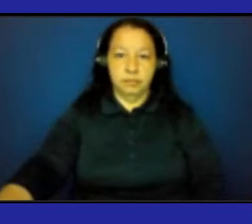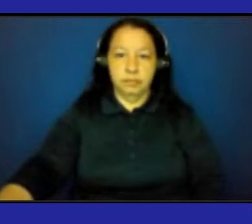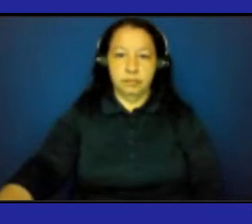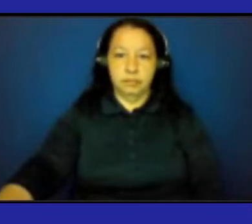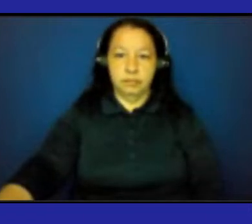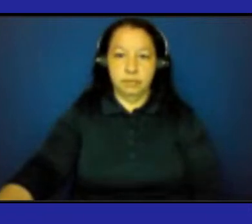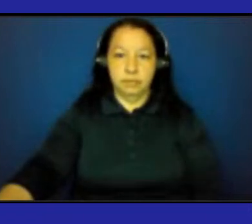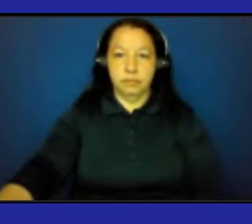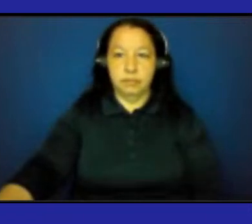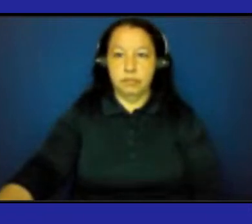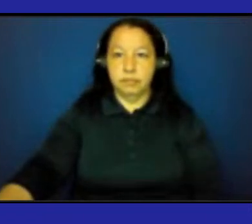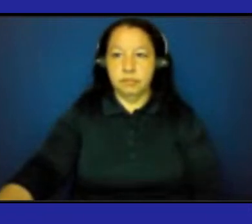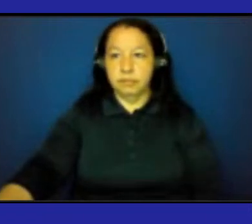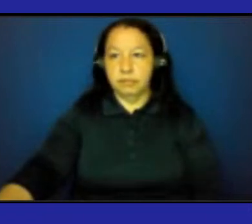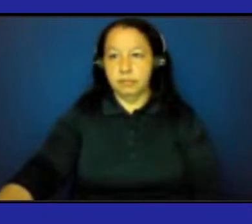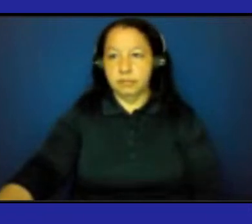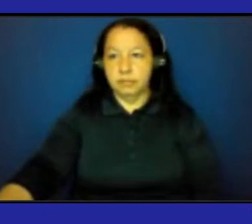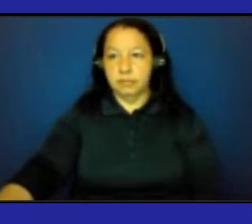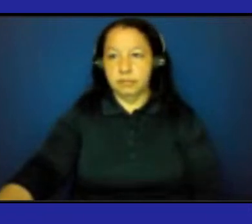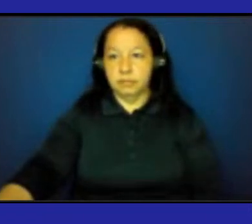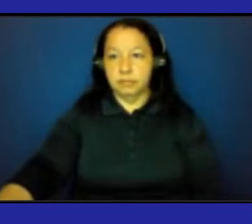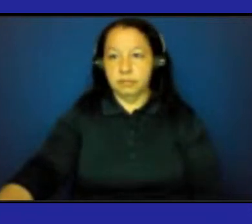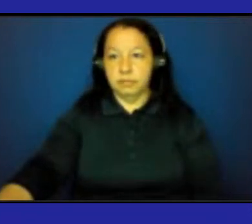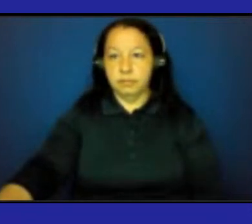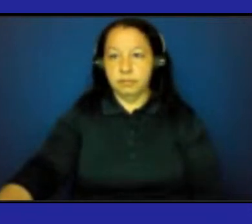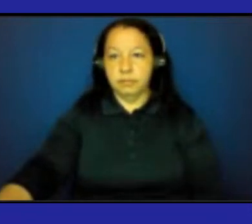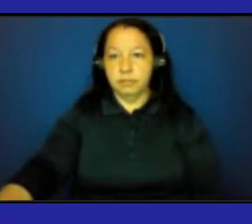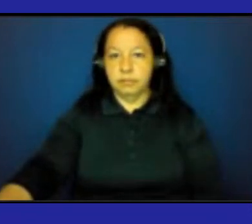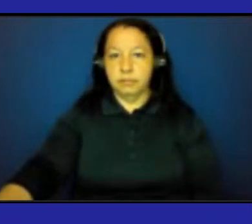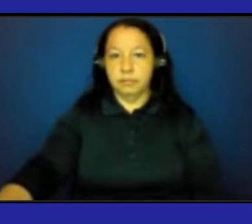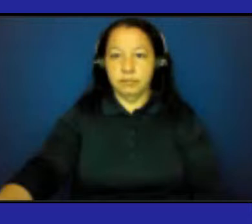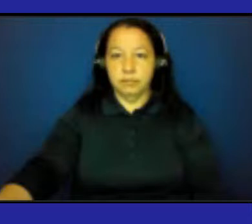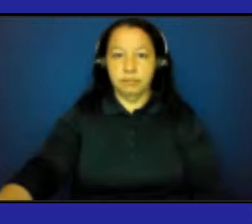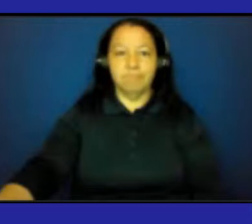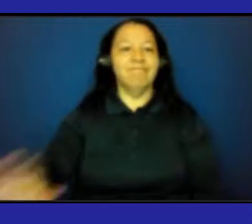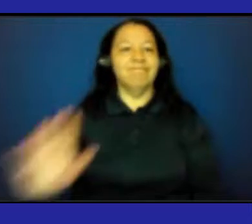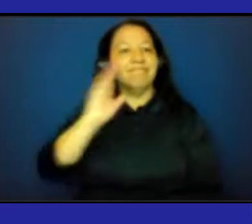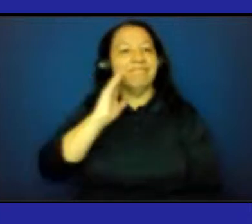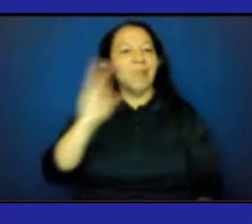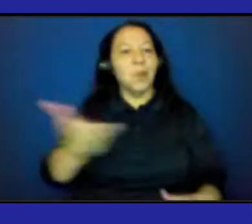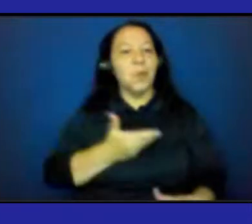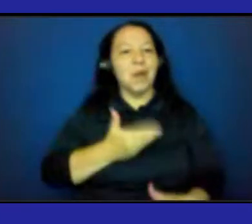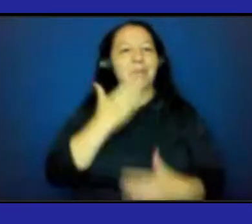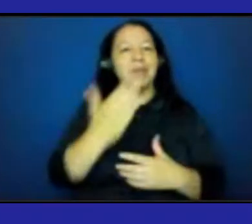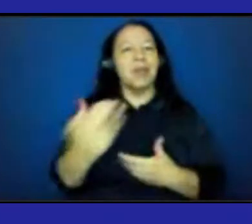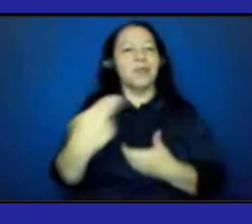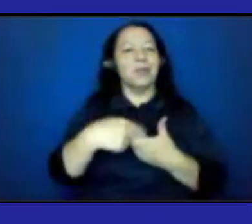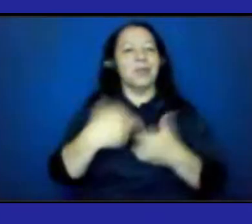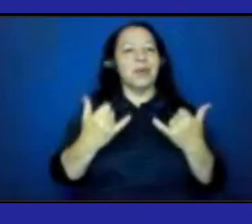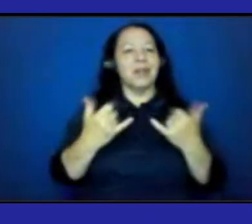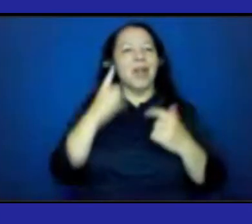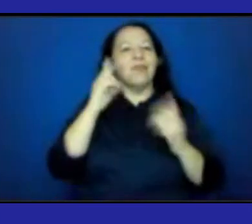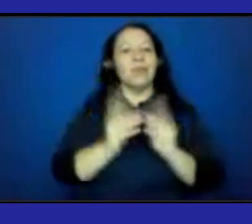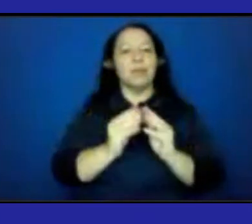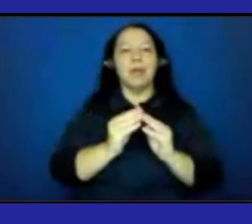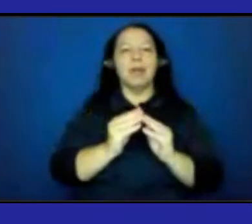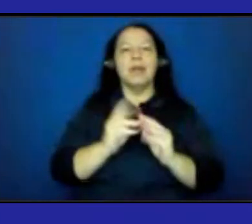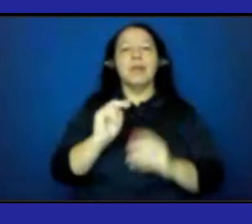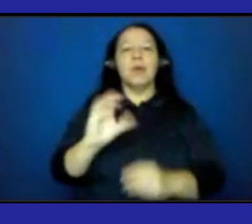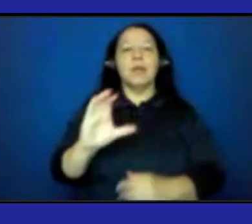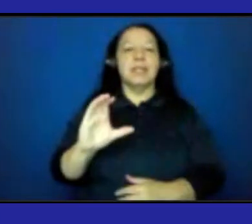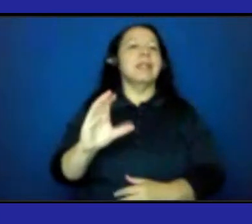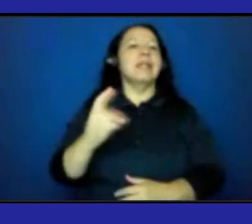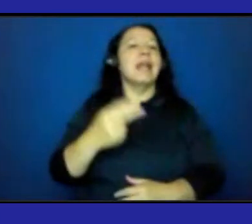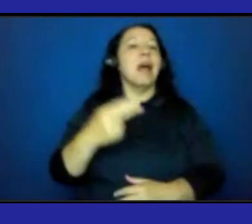Got it. This meeting is being recorded. All right, so welcome and thank you for joining us today for the meeting of the New York City Health